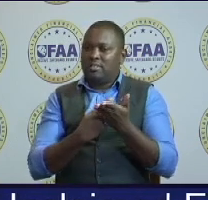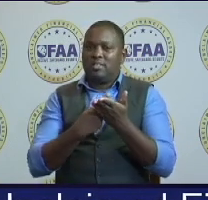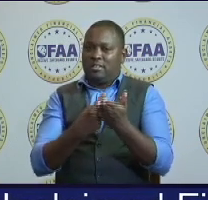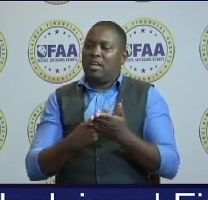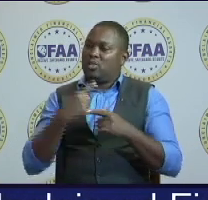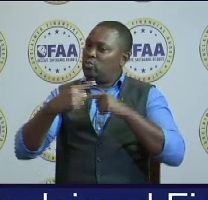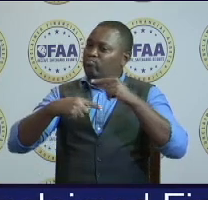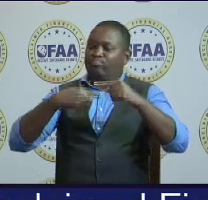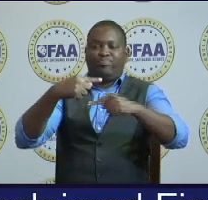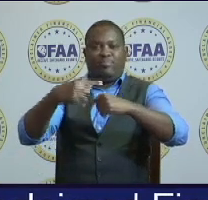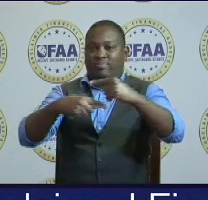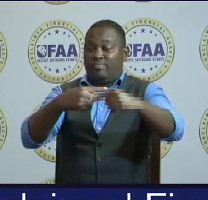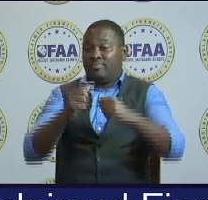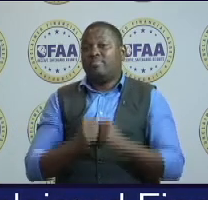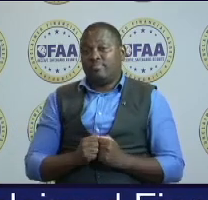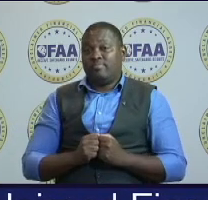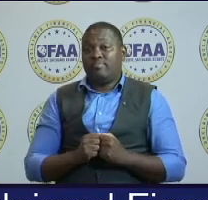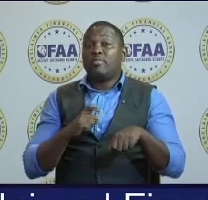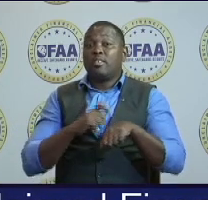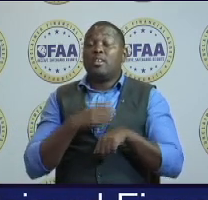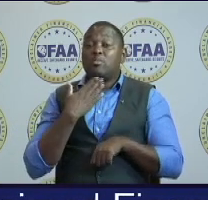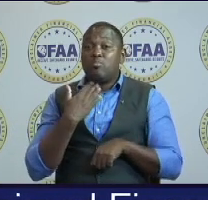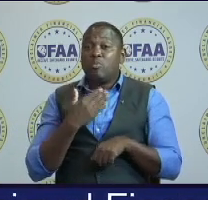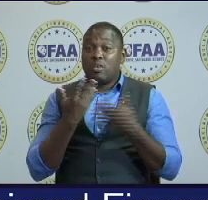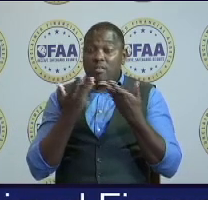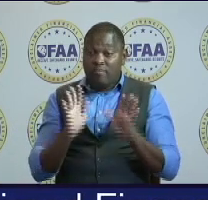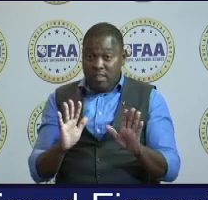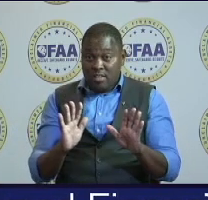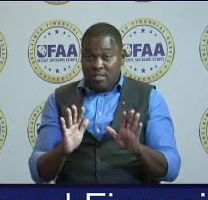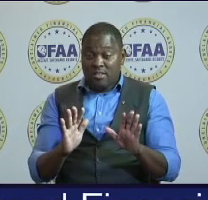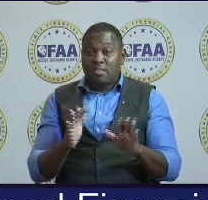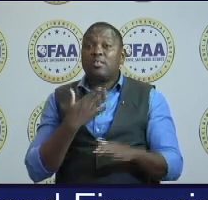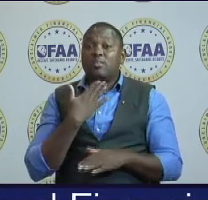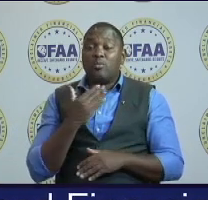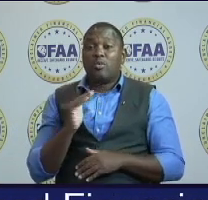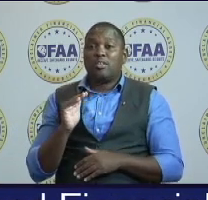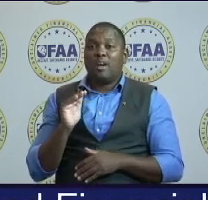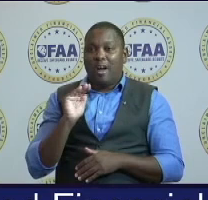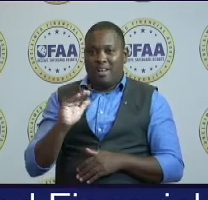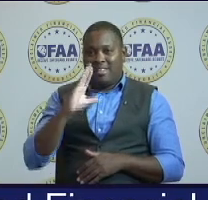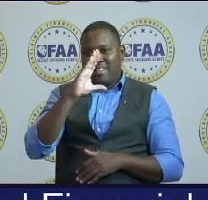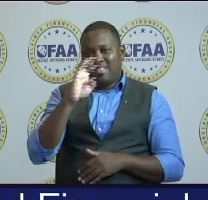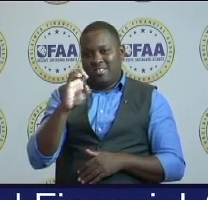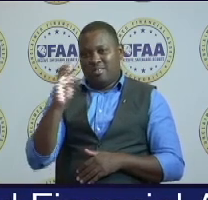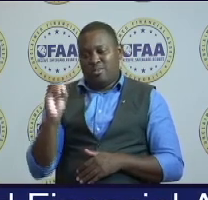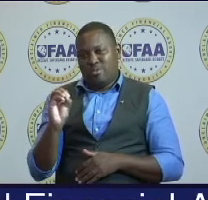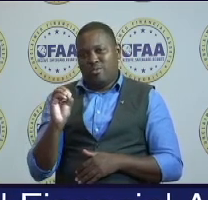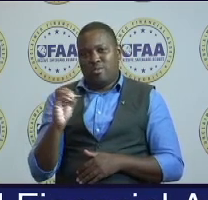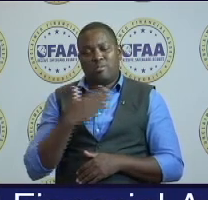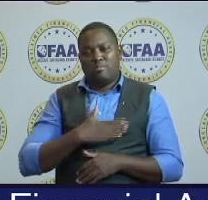for the long term. So as we wrap up, I would like to just get, and you know, of course, CEO has been at it for a couple of minutes now. So let me